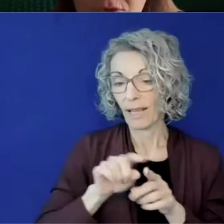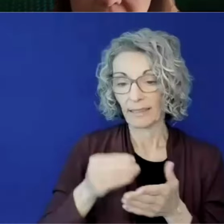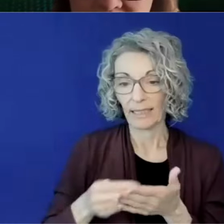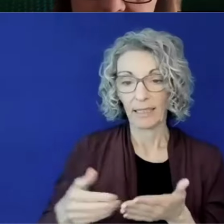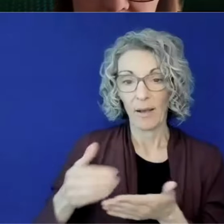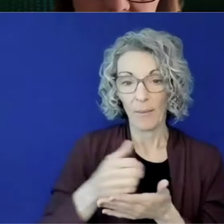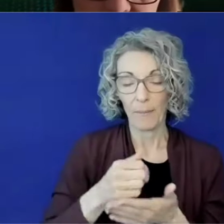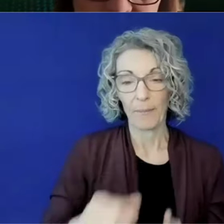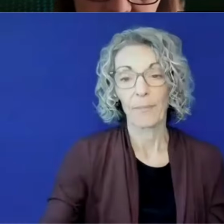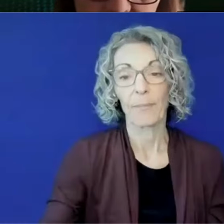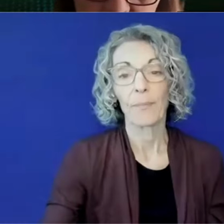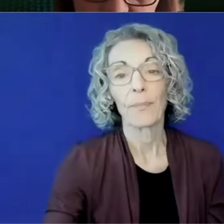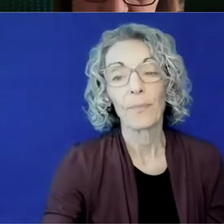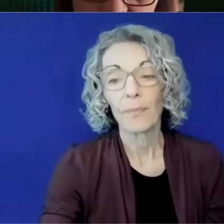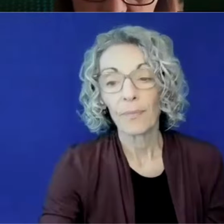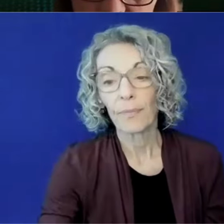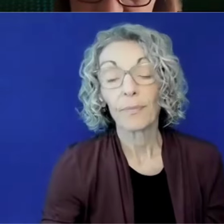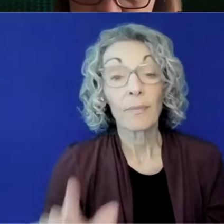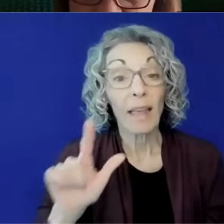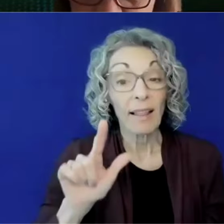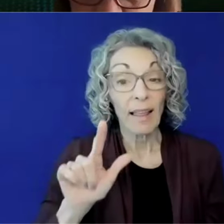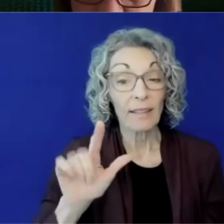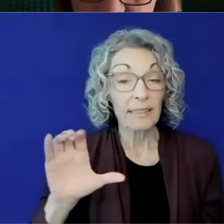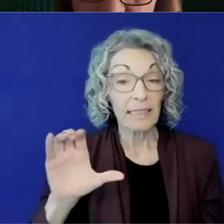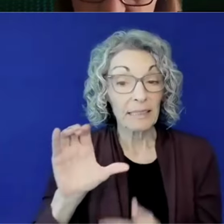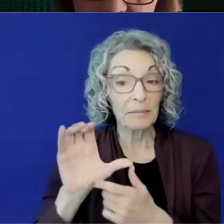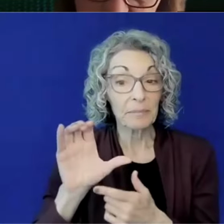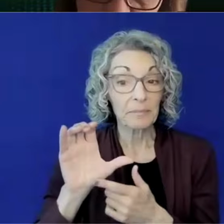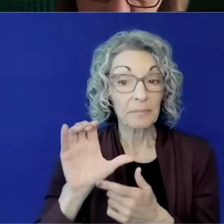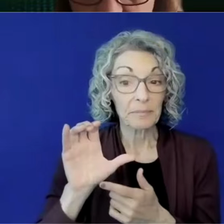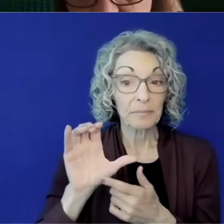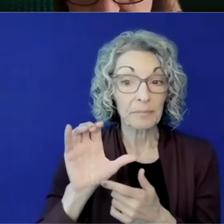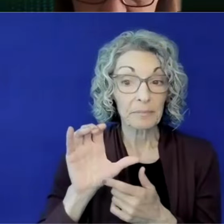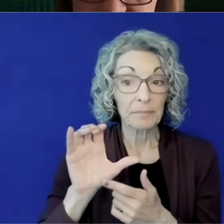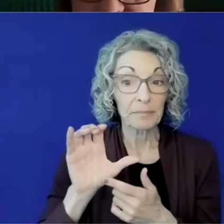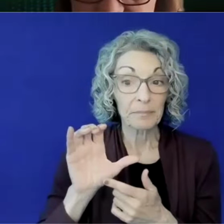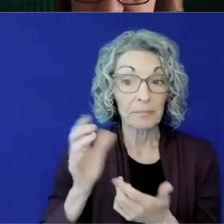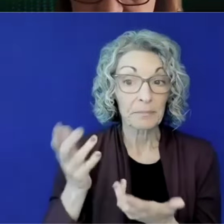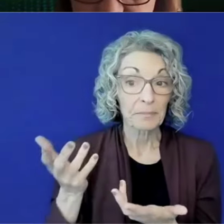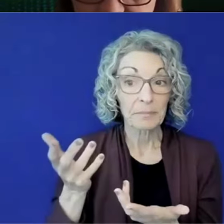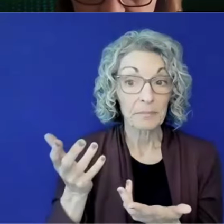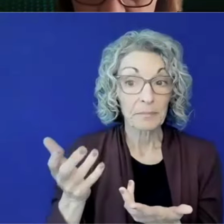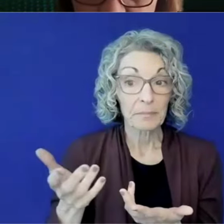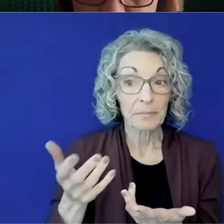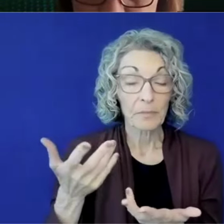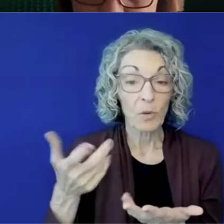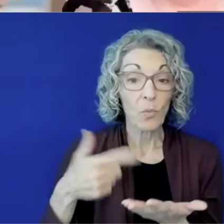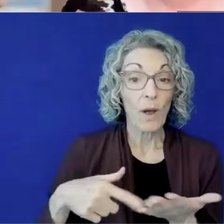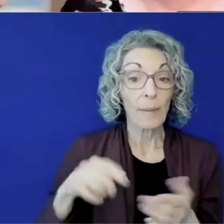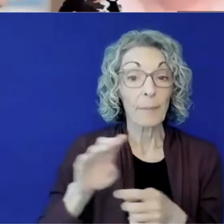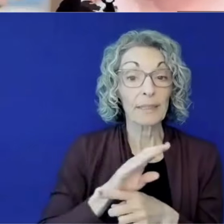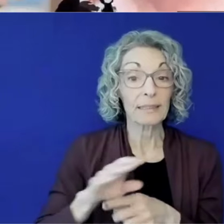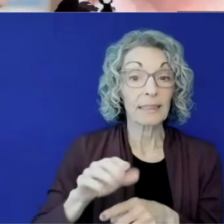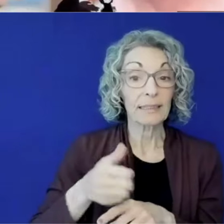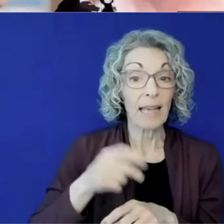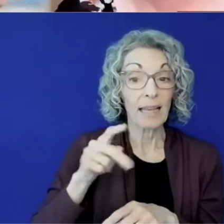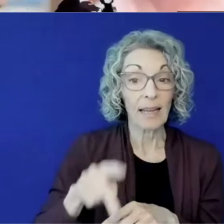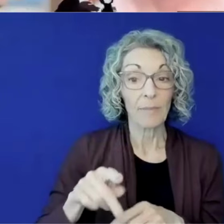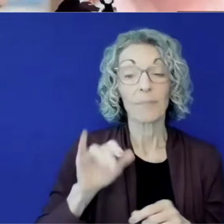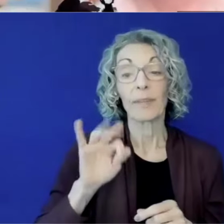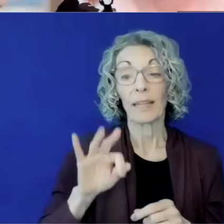Someone's asking, what about an LLC? I guess in context again about, what business setup you have. So if you actually